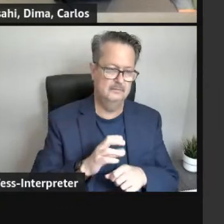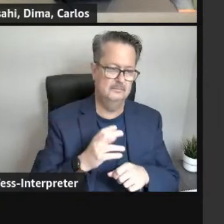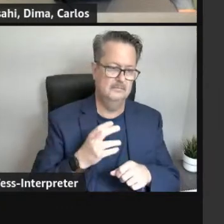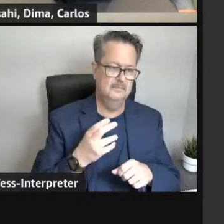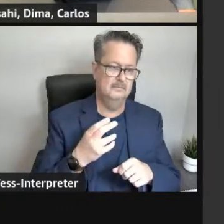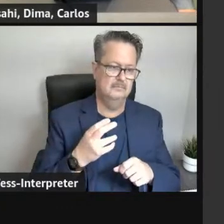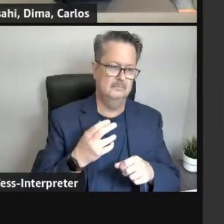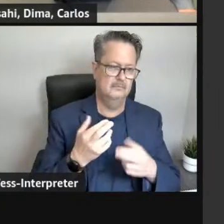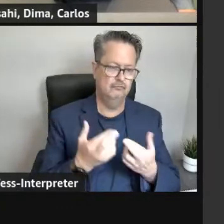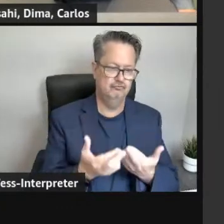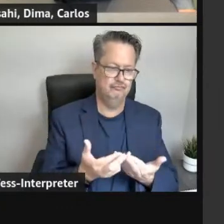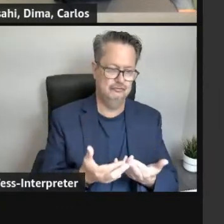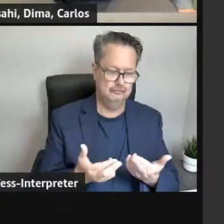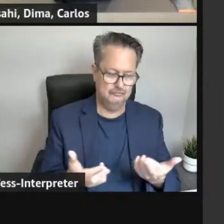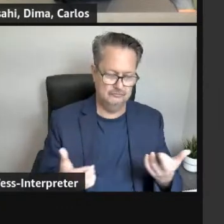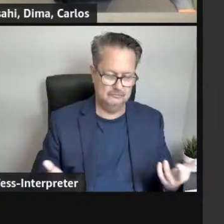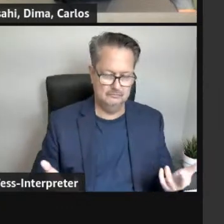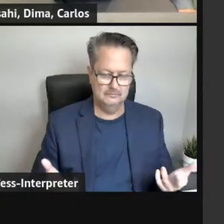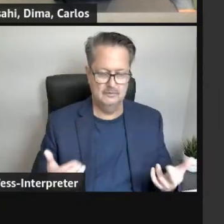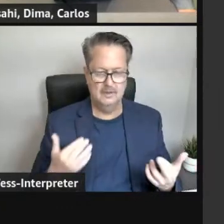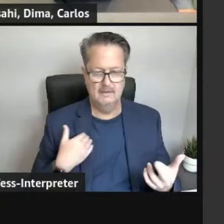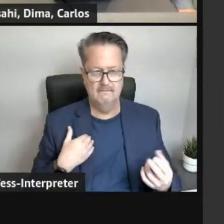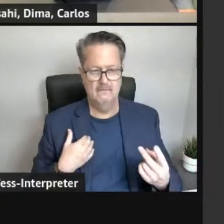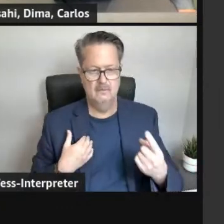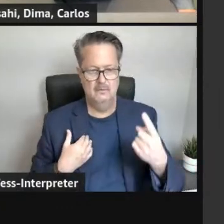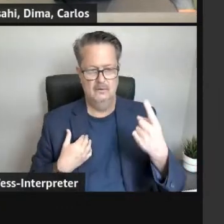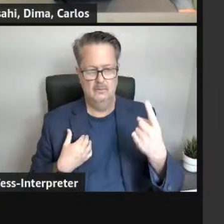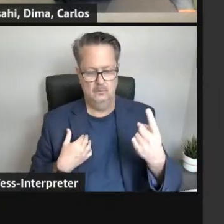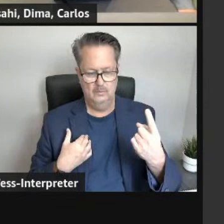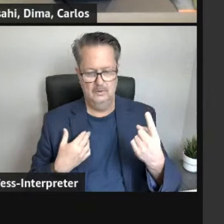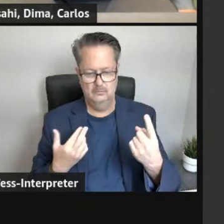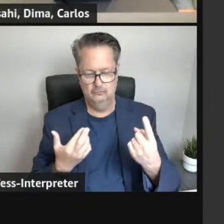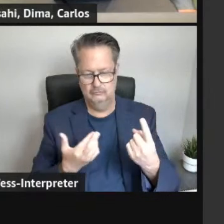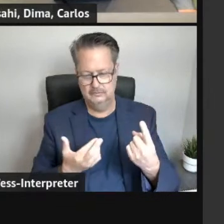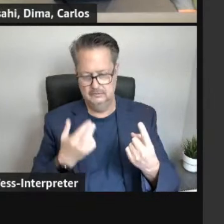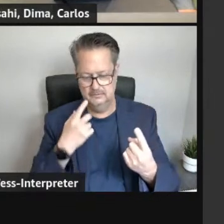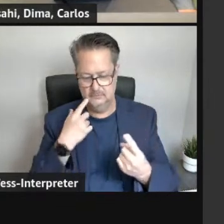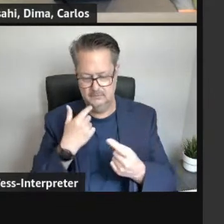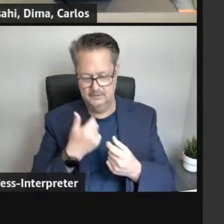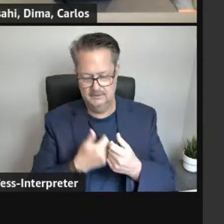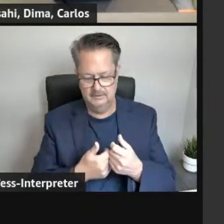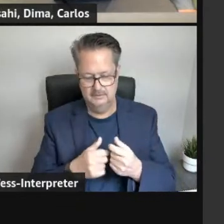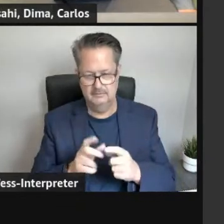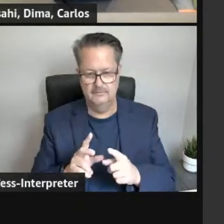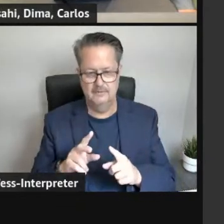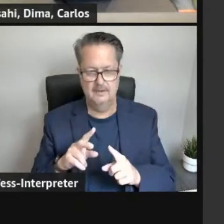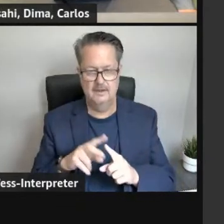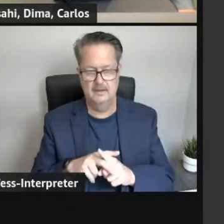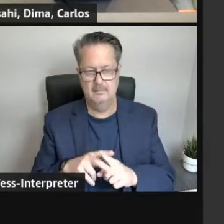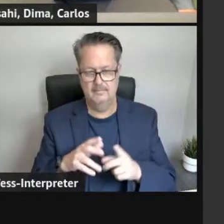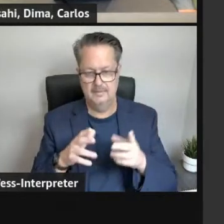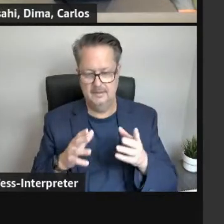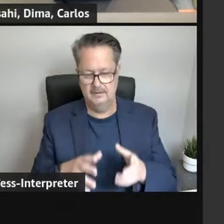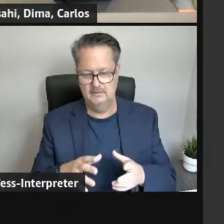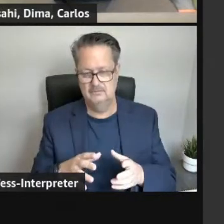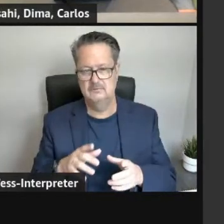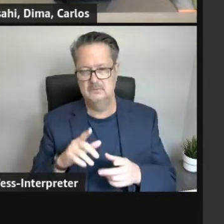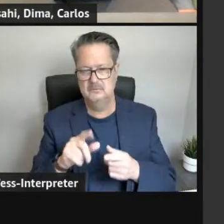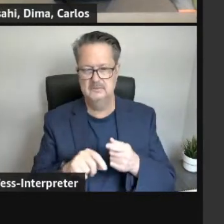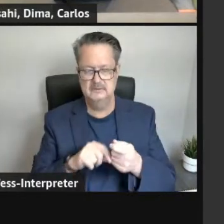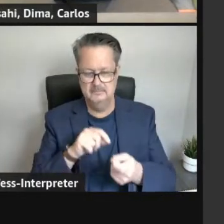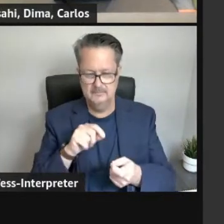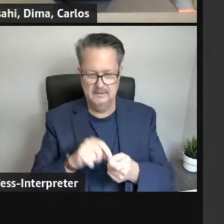Argo CD. And we have one such resource for each of the applications. So we specify a